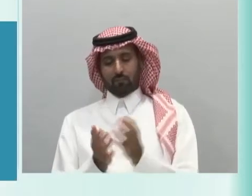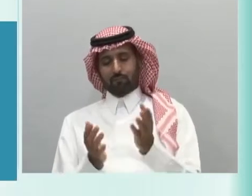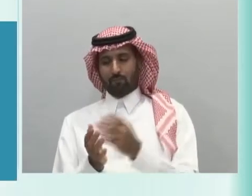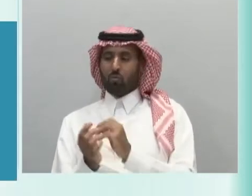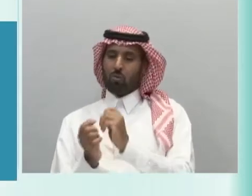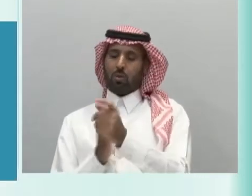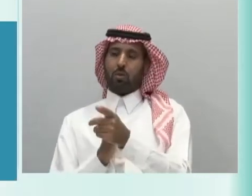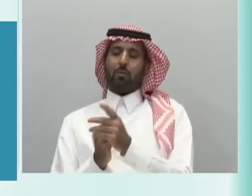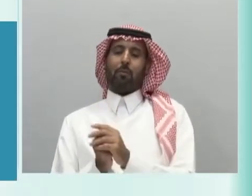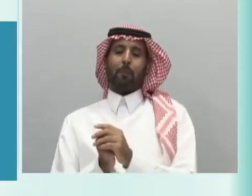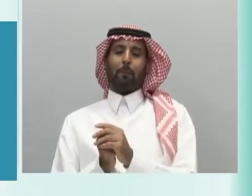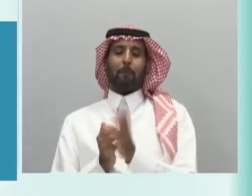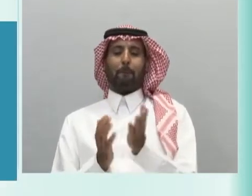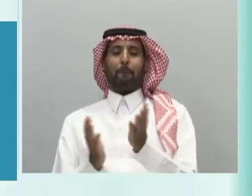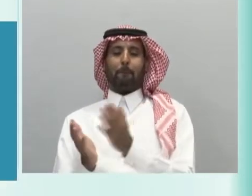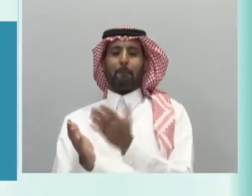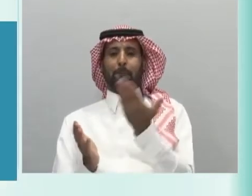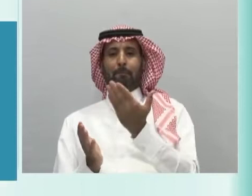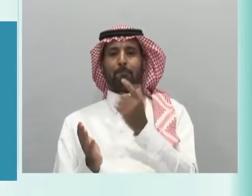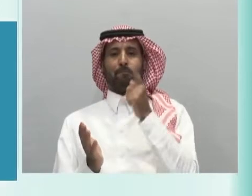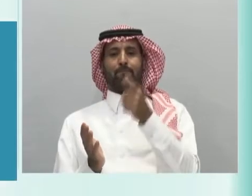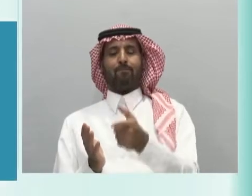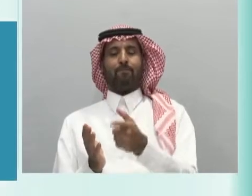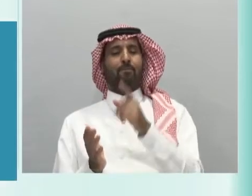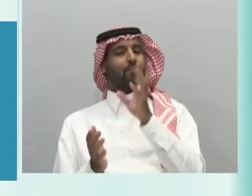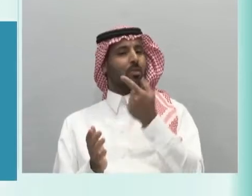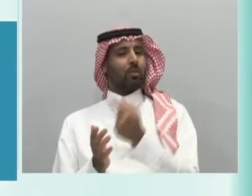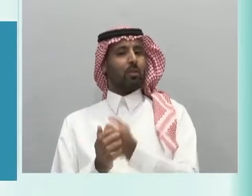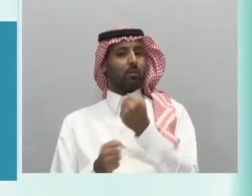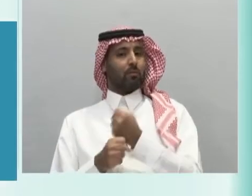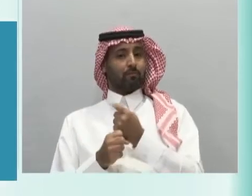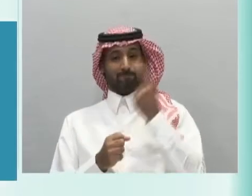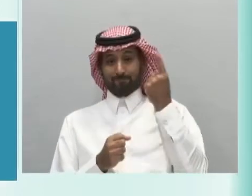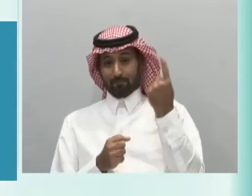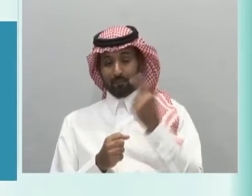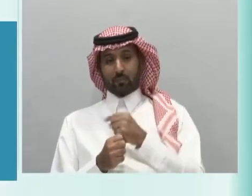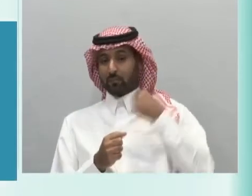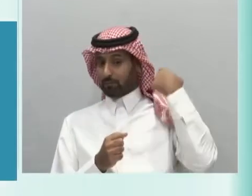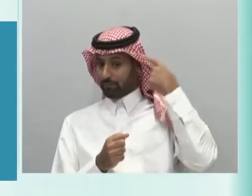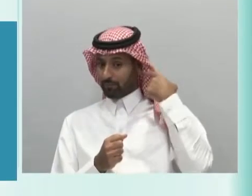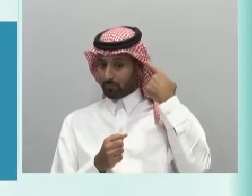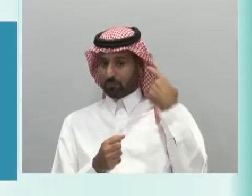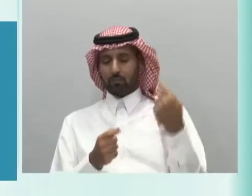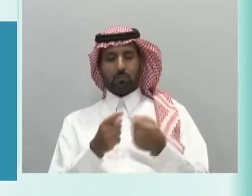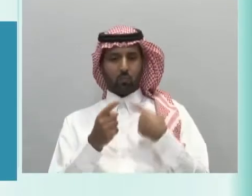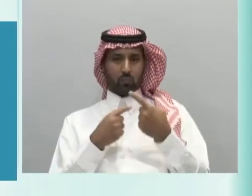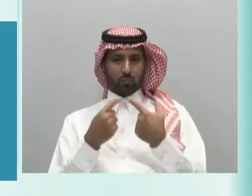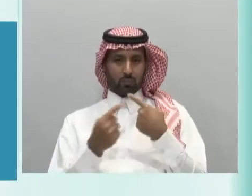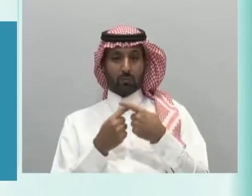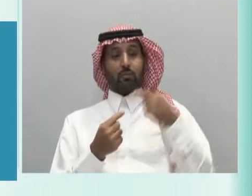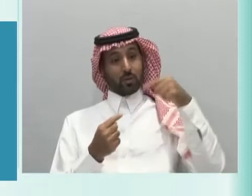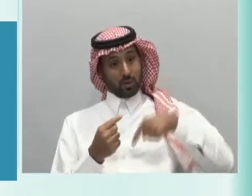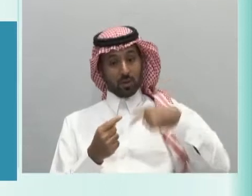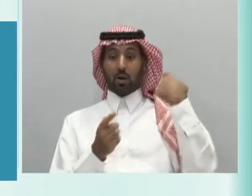Away. Okay, our class today is activity number 1, which is listen and discuss. We're going to read and listen